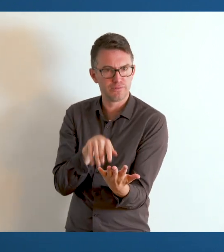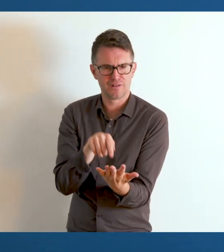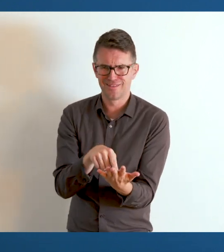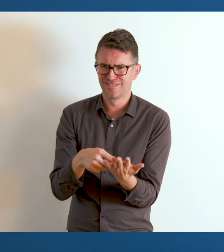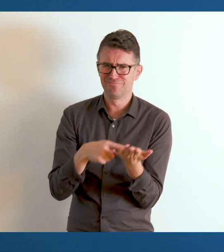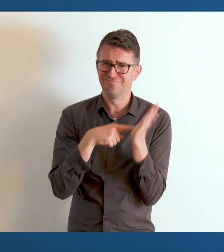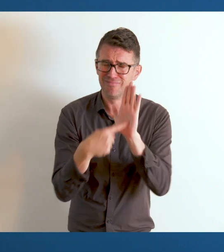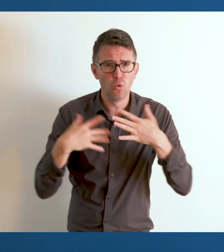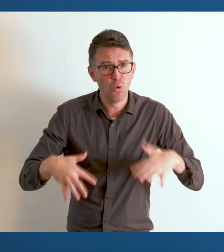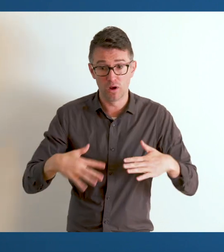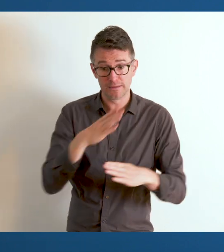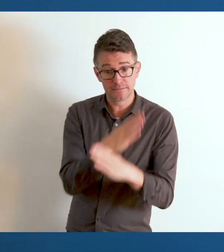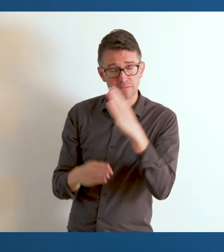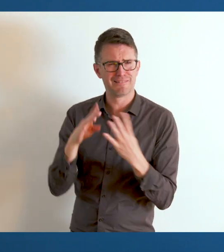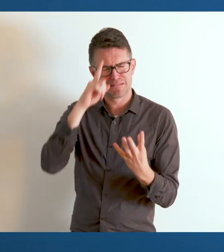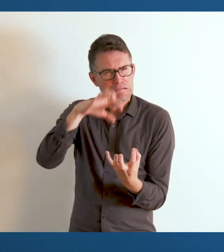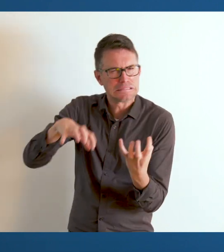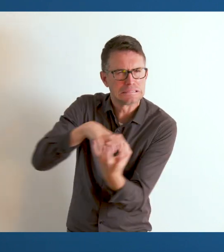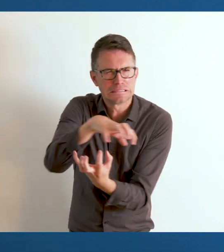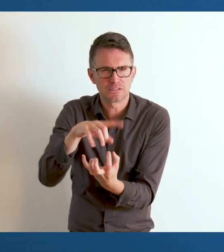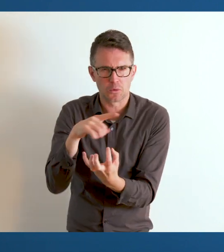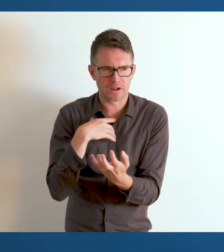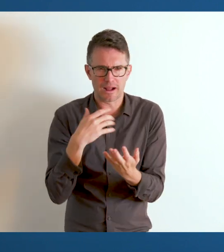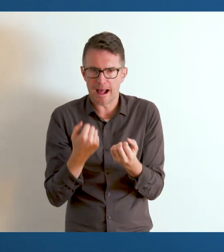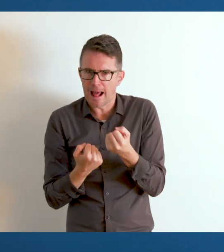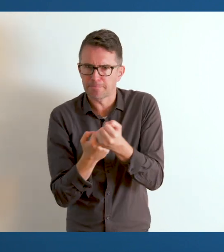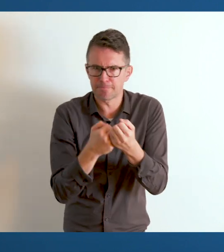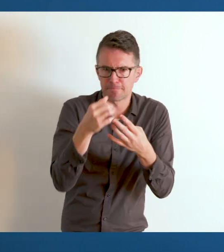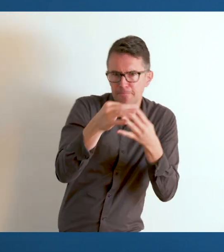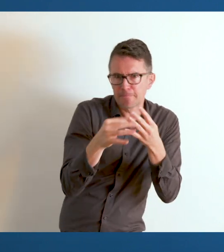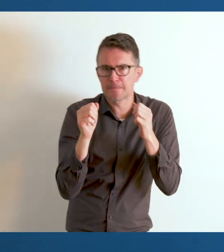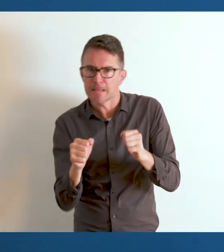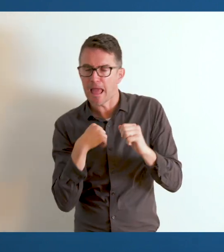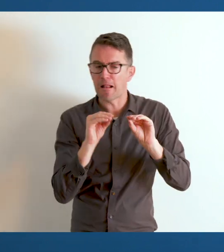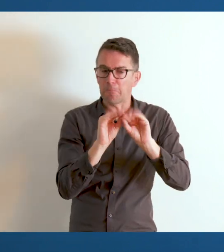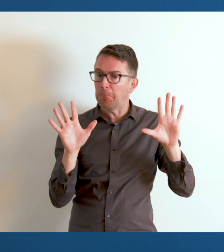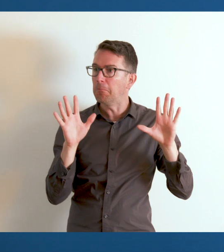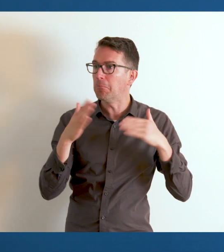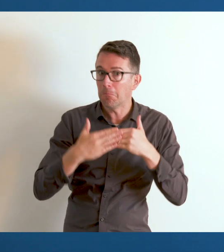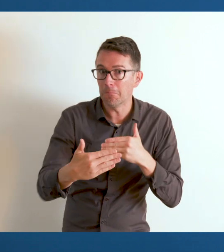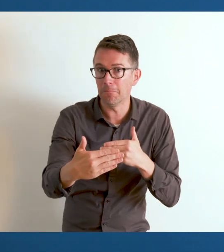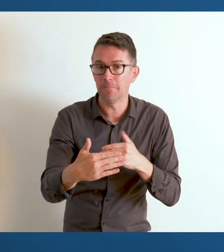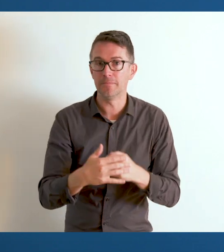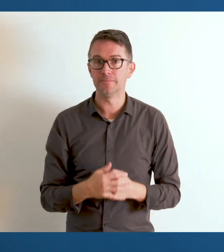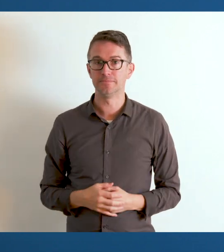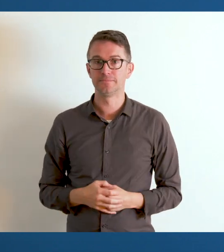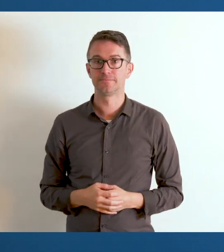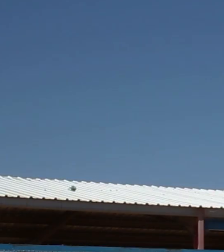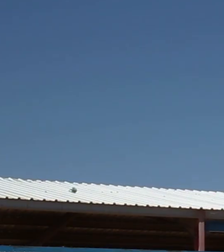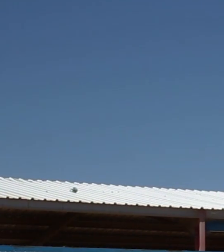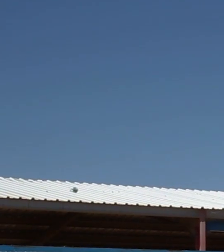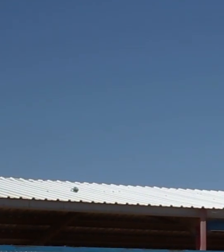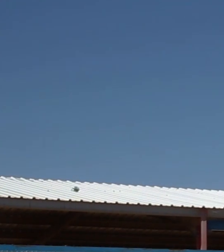that complexity of disability that any one element wouldn't be able to fulfill.